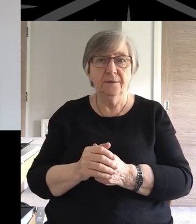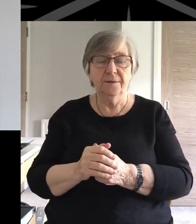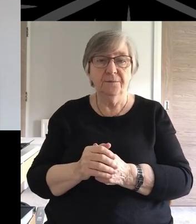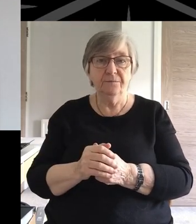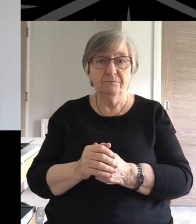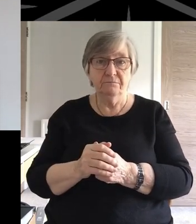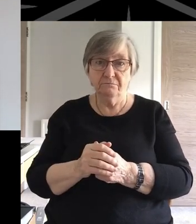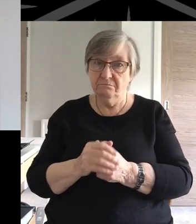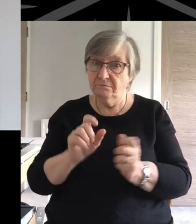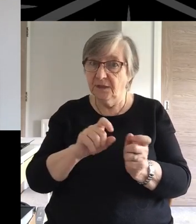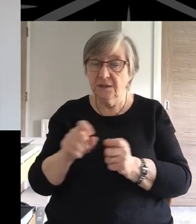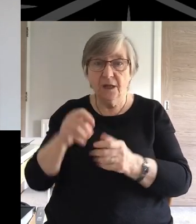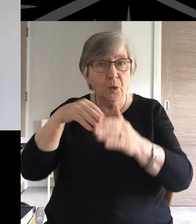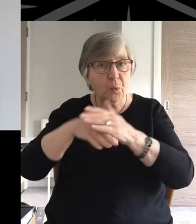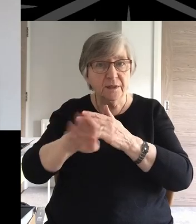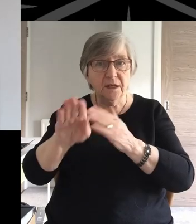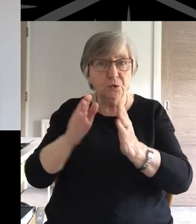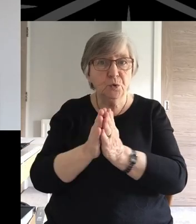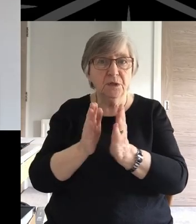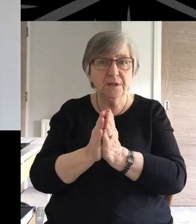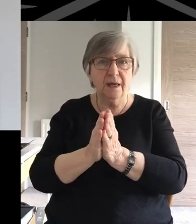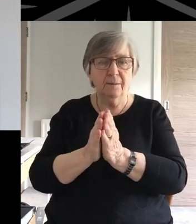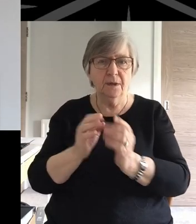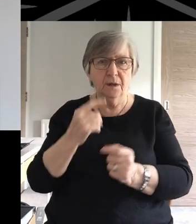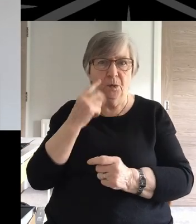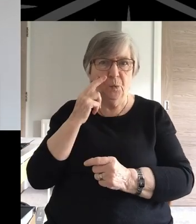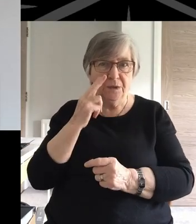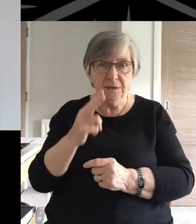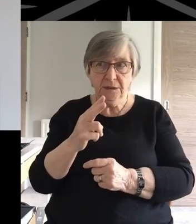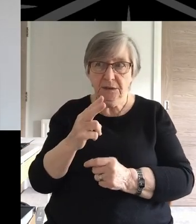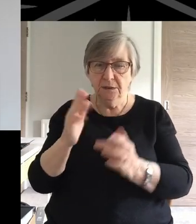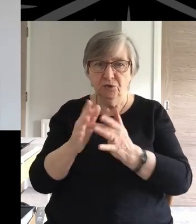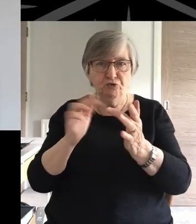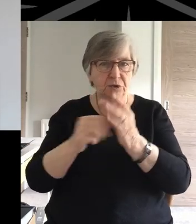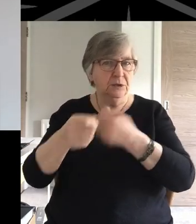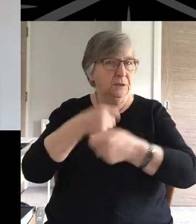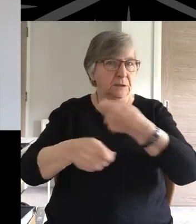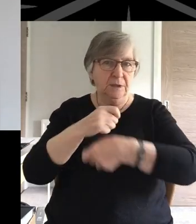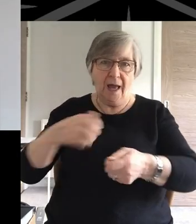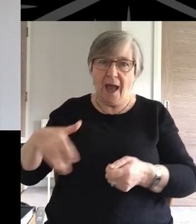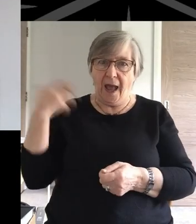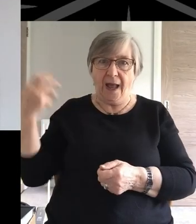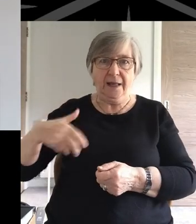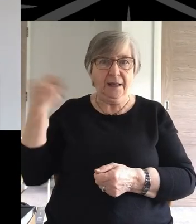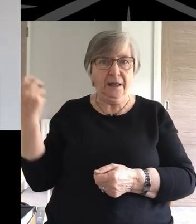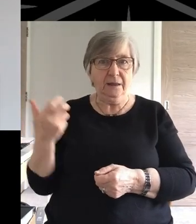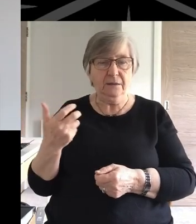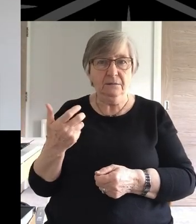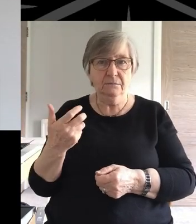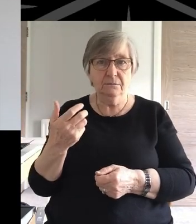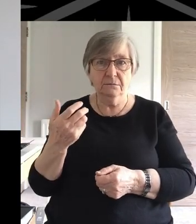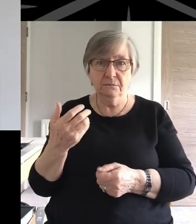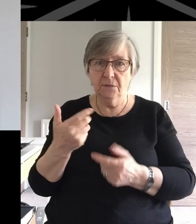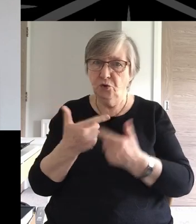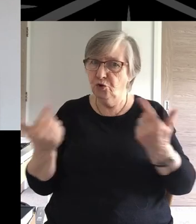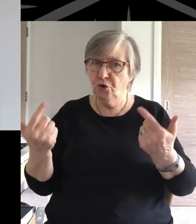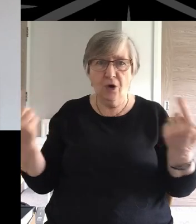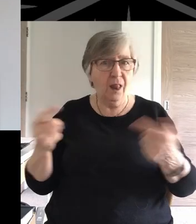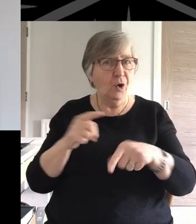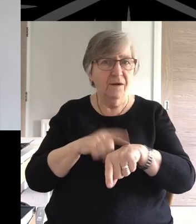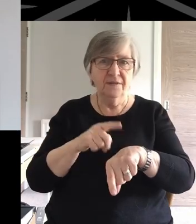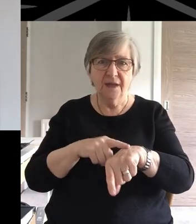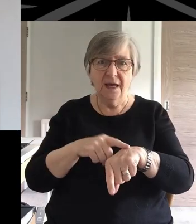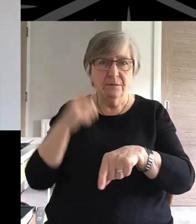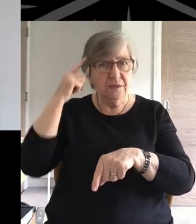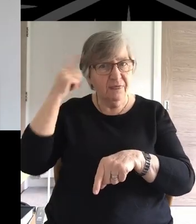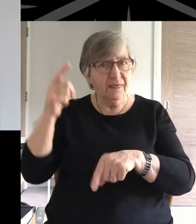Yet he went into the temple and we see his anger. How often do we think of Jesus